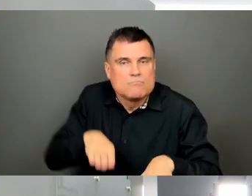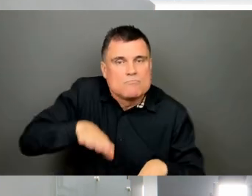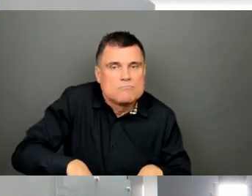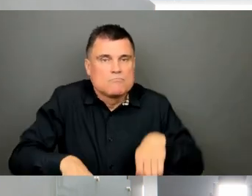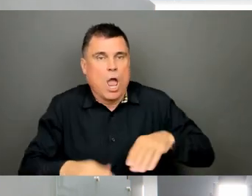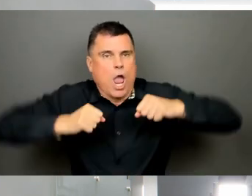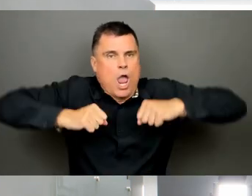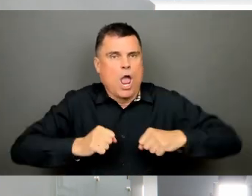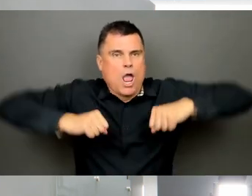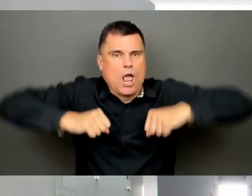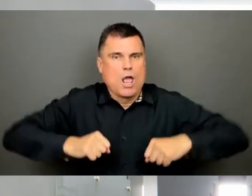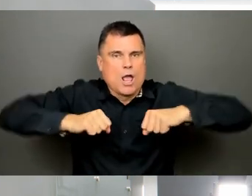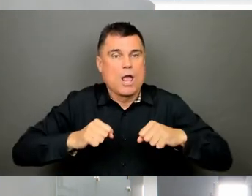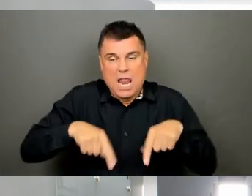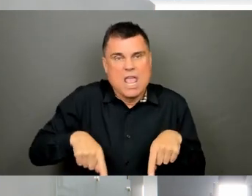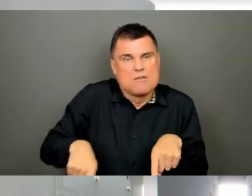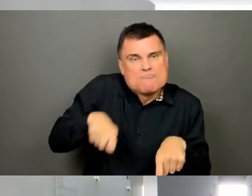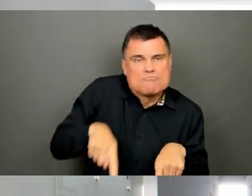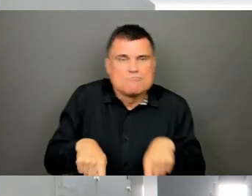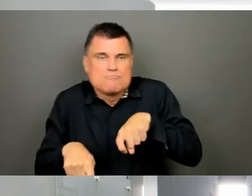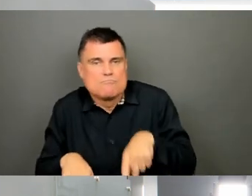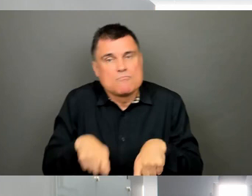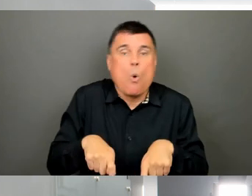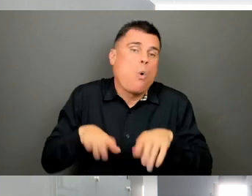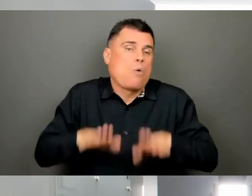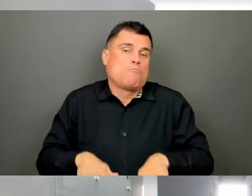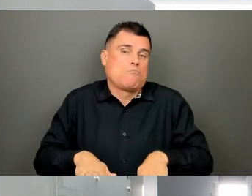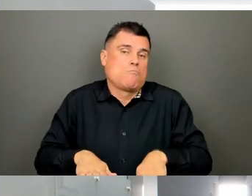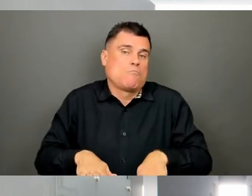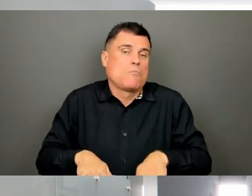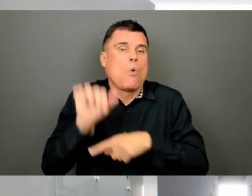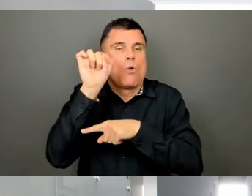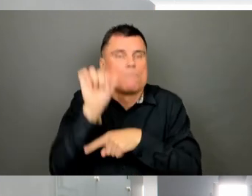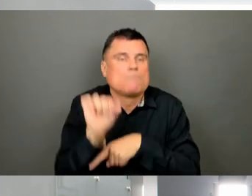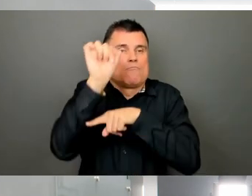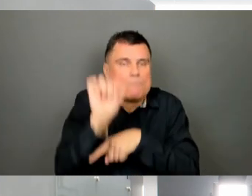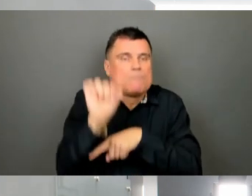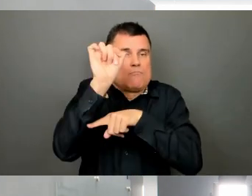Bring it low. Bigger. You can add some legs in if you want, or you can bop.